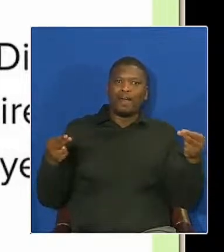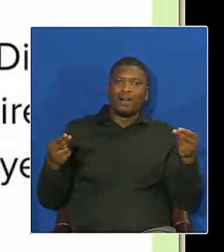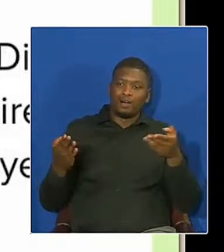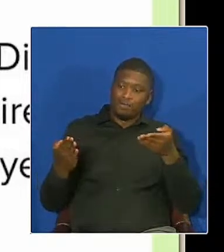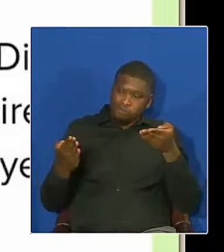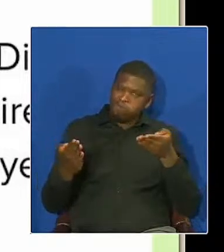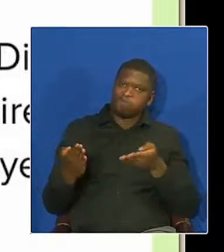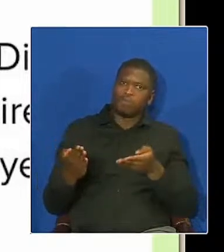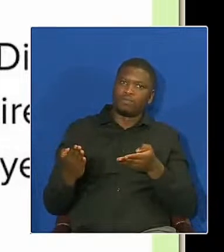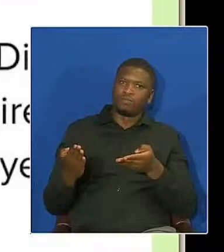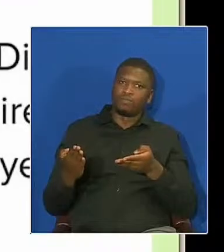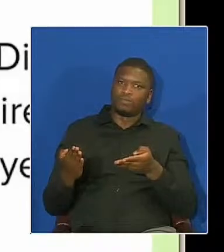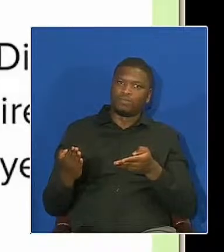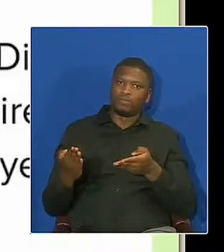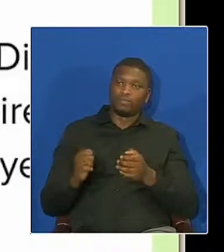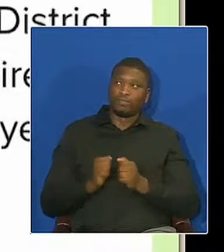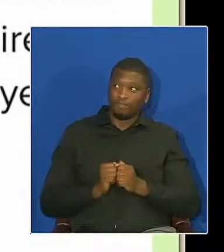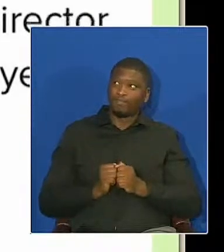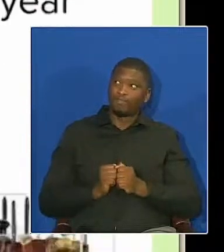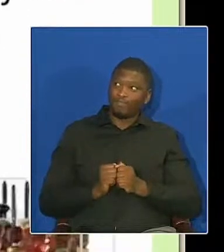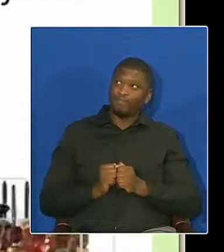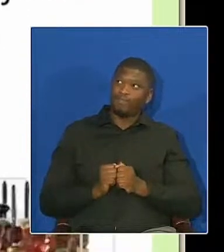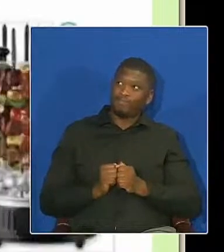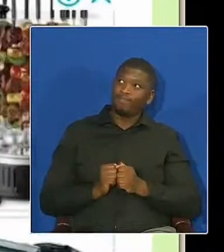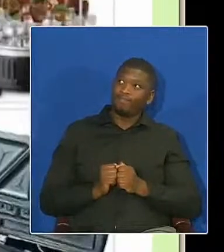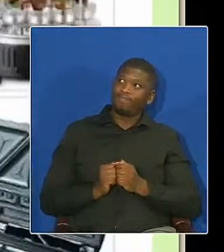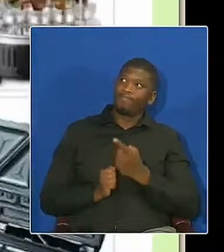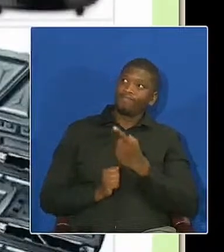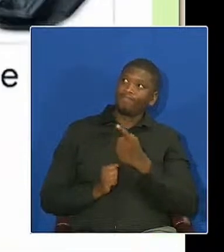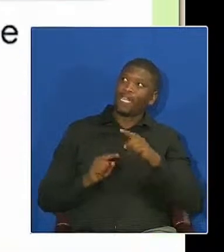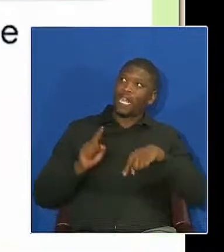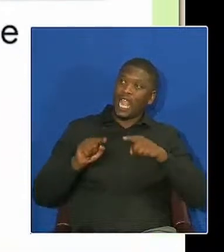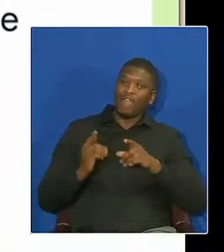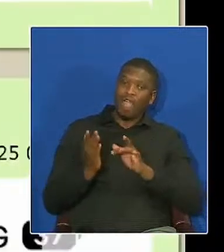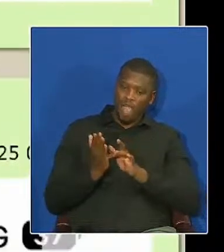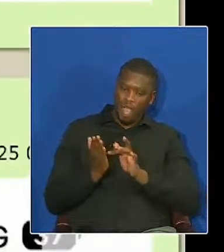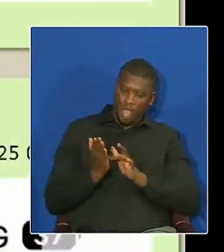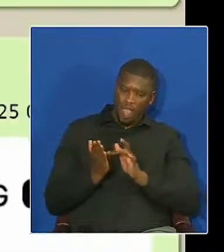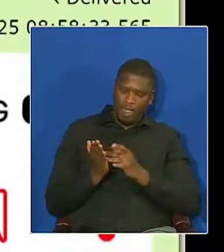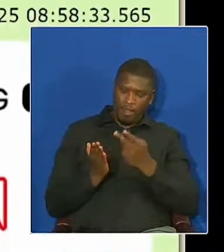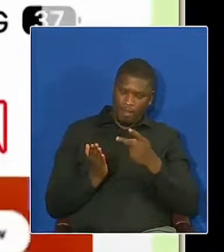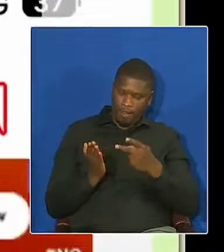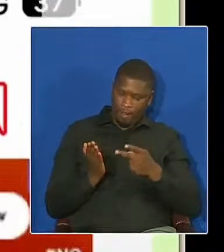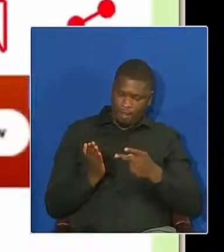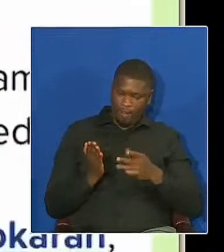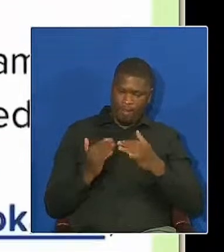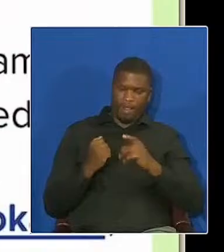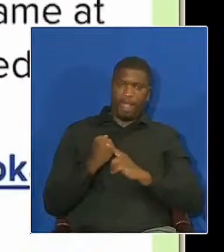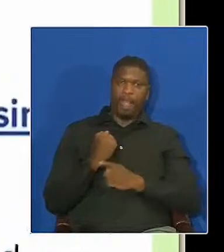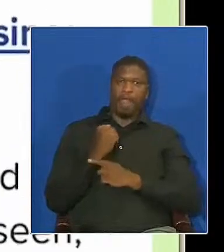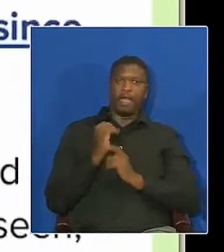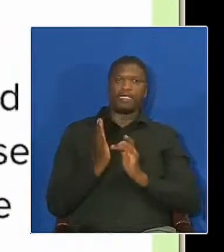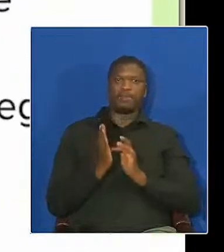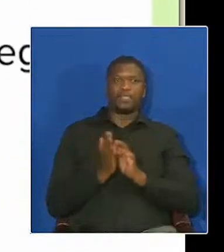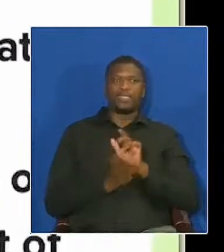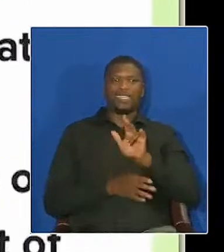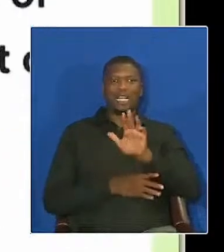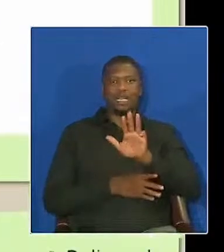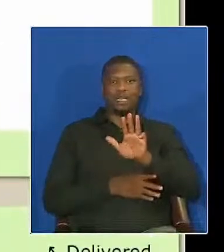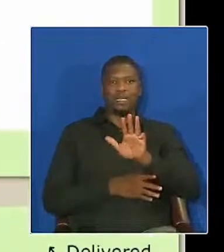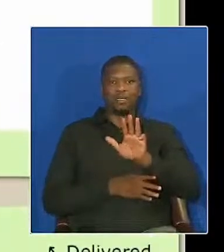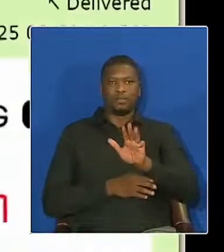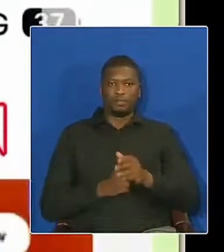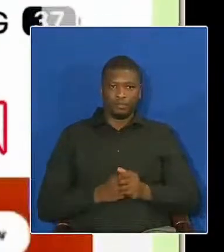several pages, and which takes us, the last bit of the article is on page